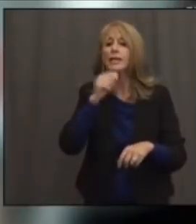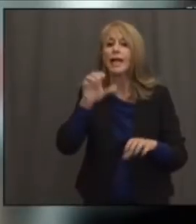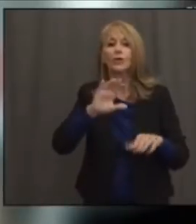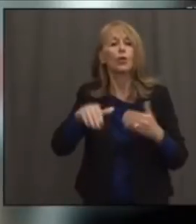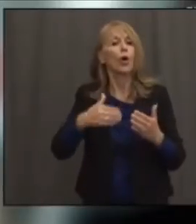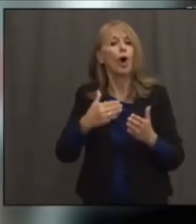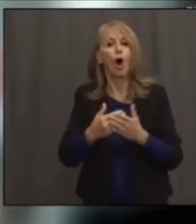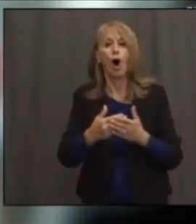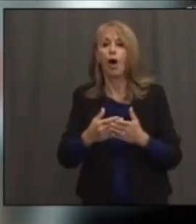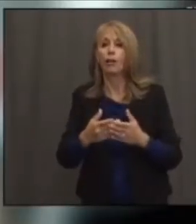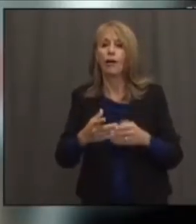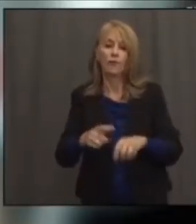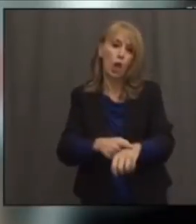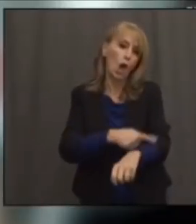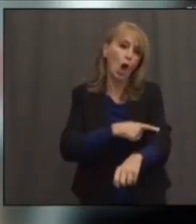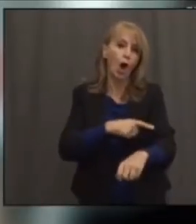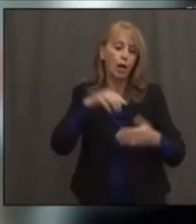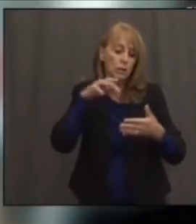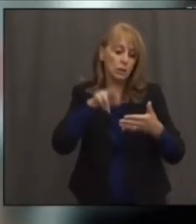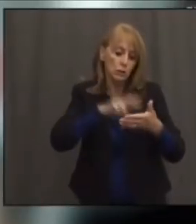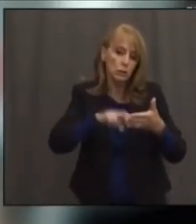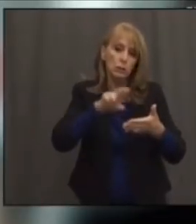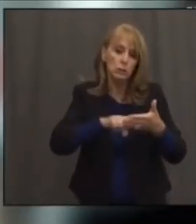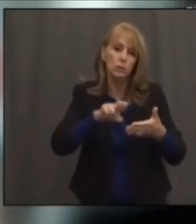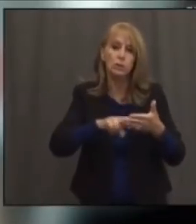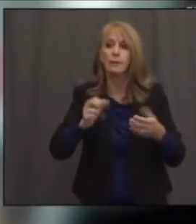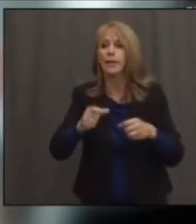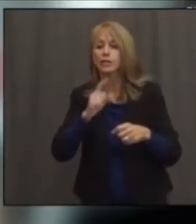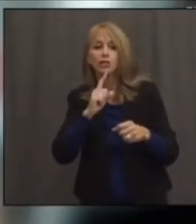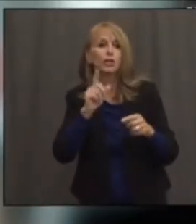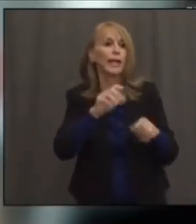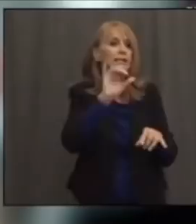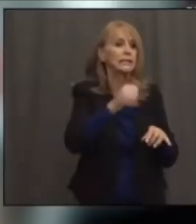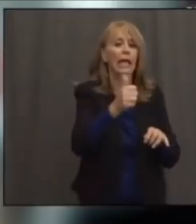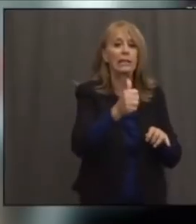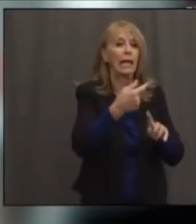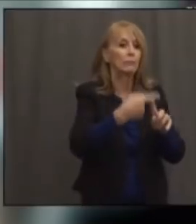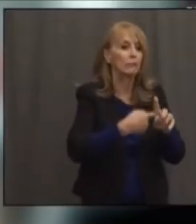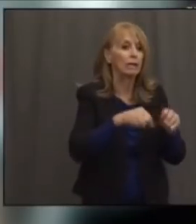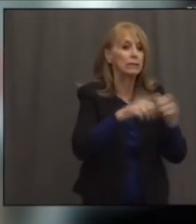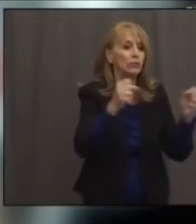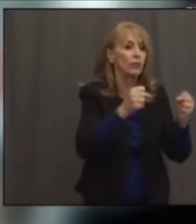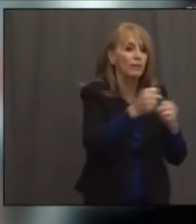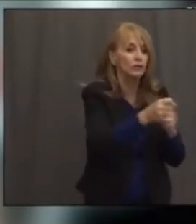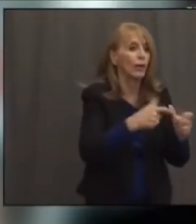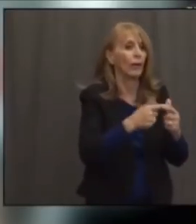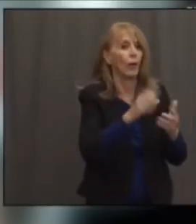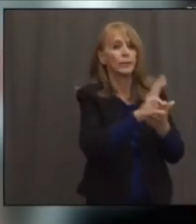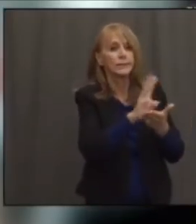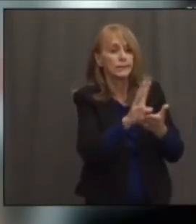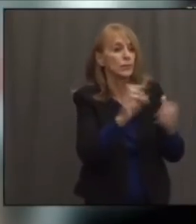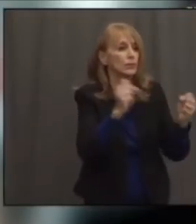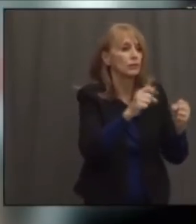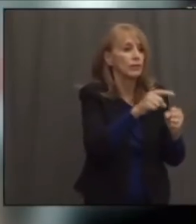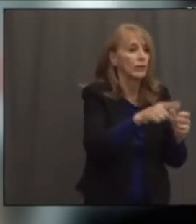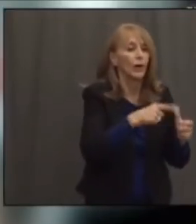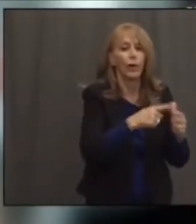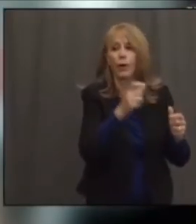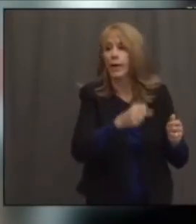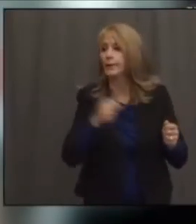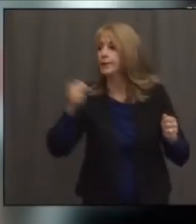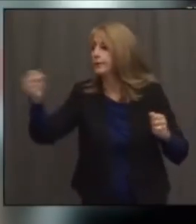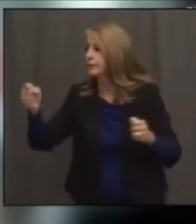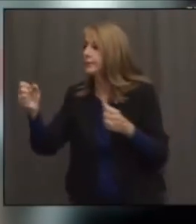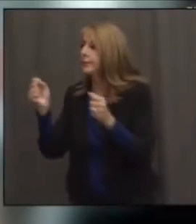you typically do with a vaccine to make sure that it could be stored in a refrigerator for 10 months or 6 months or 6 weeks, and in a normal refrigerator